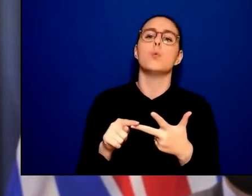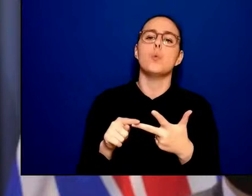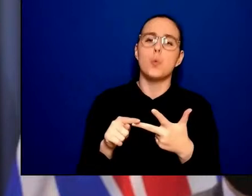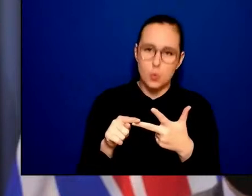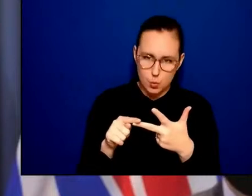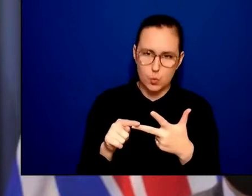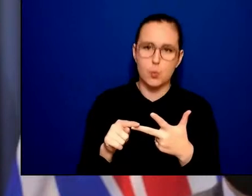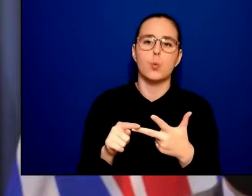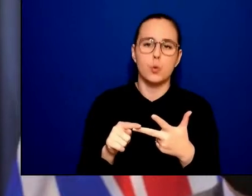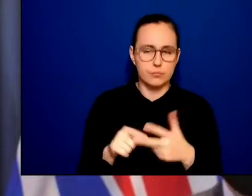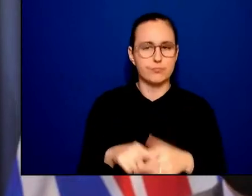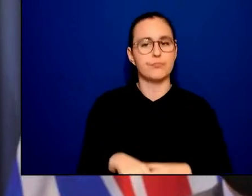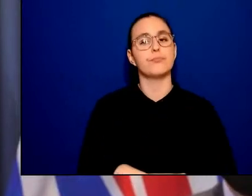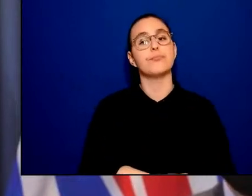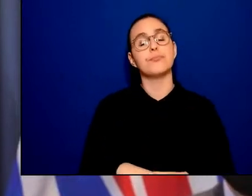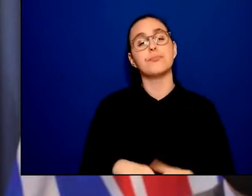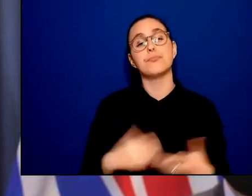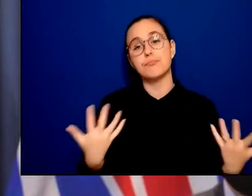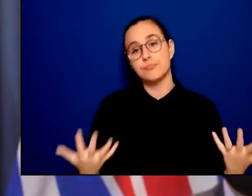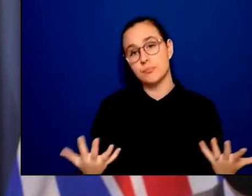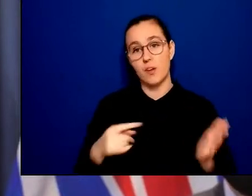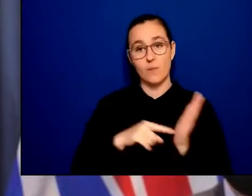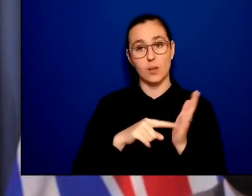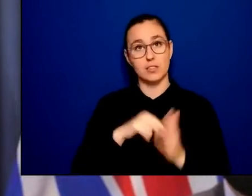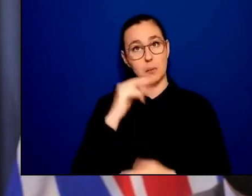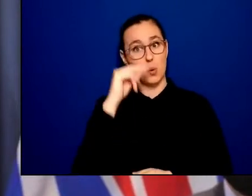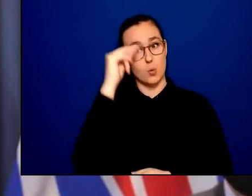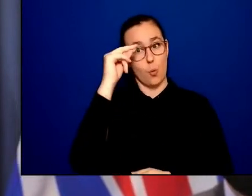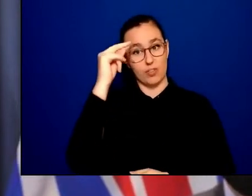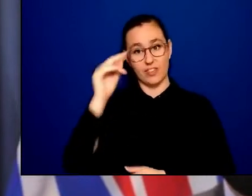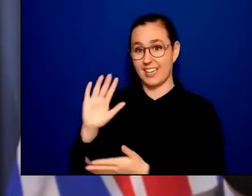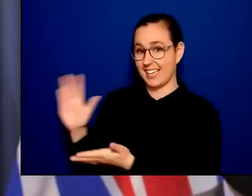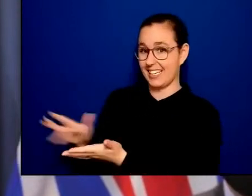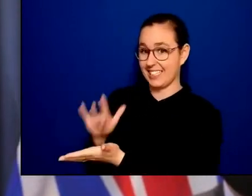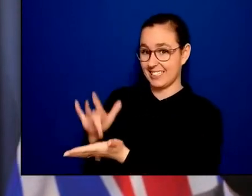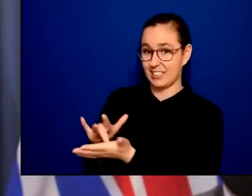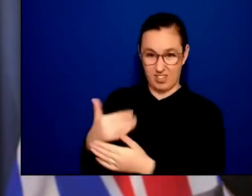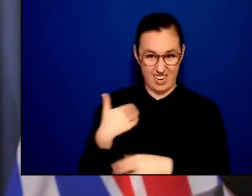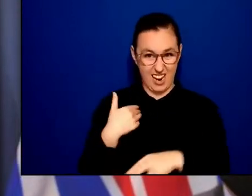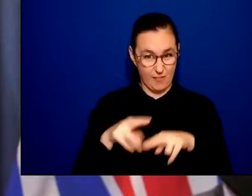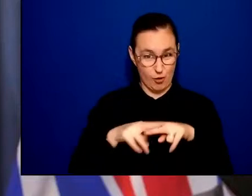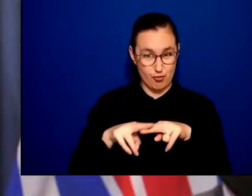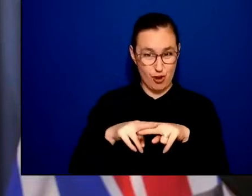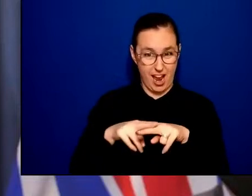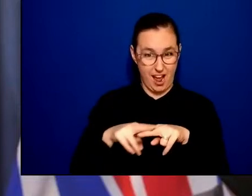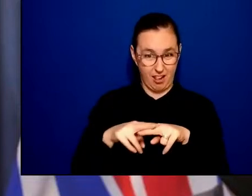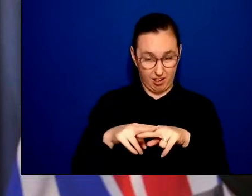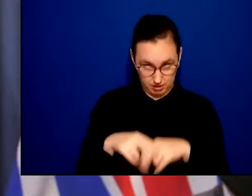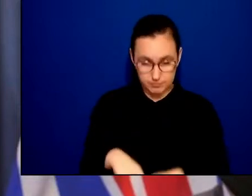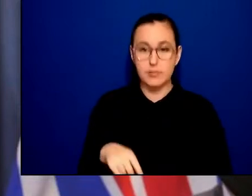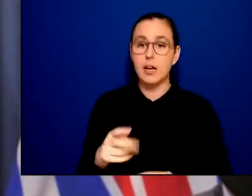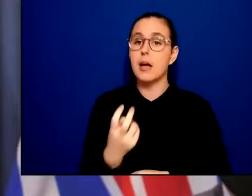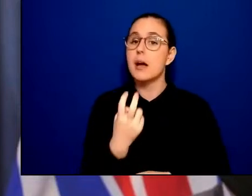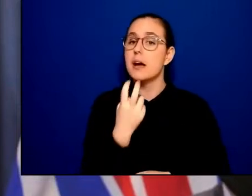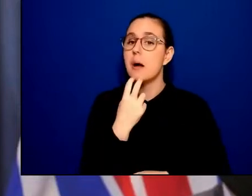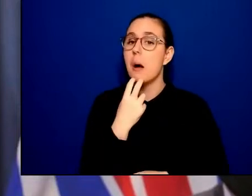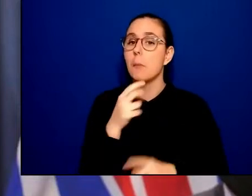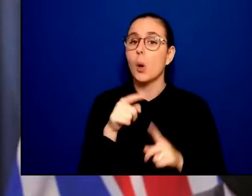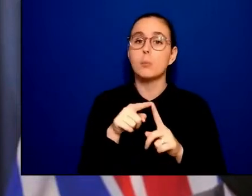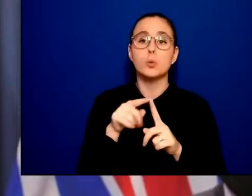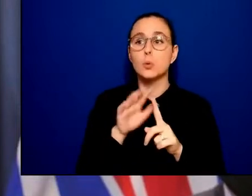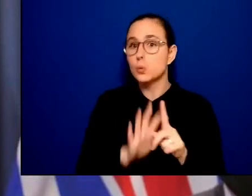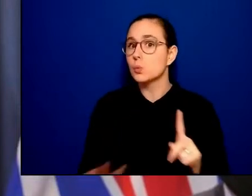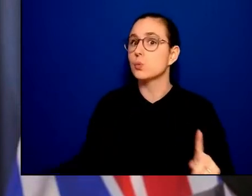in northern and the interior, the rail links from Kamloops to the rest of Canada are